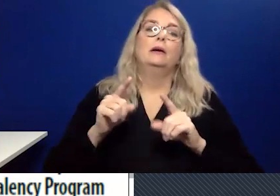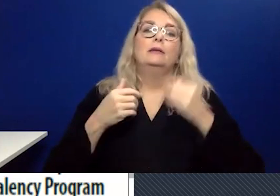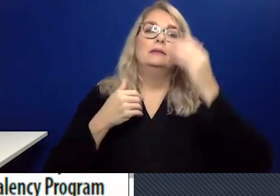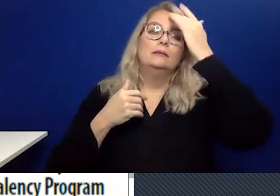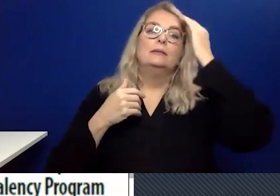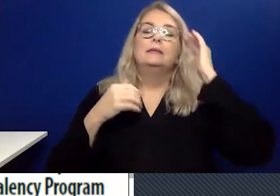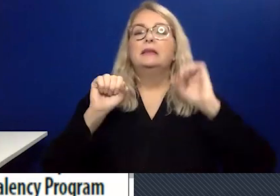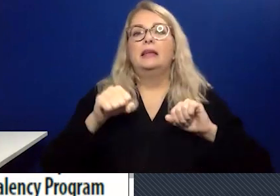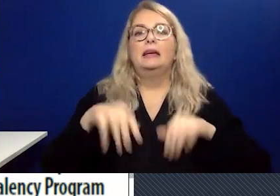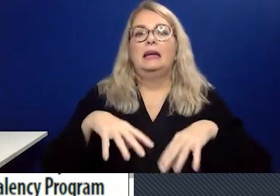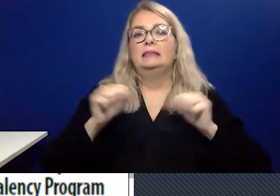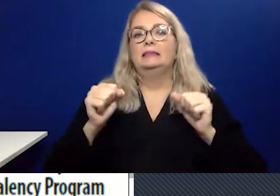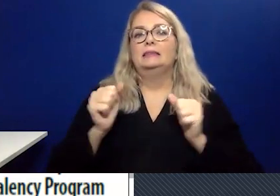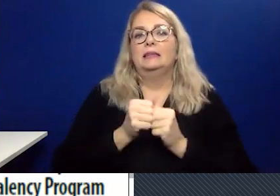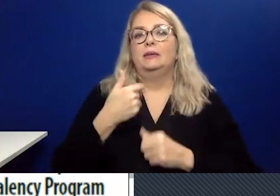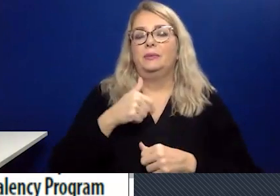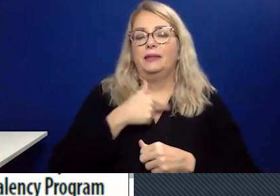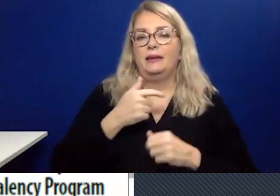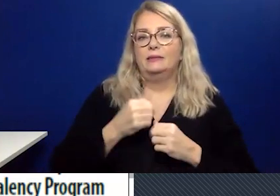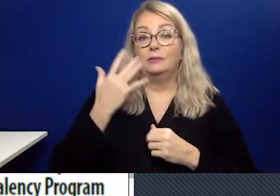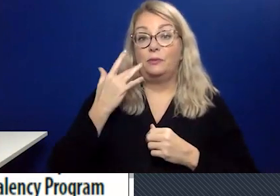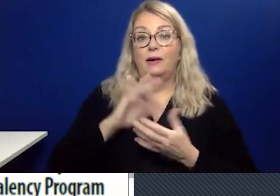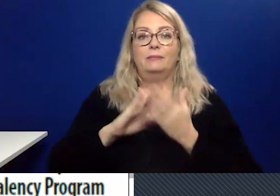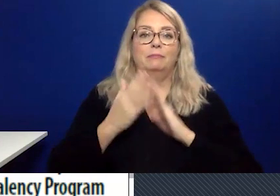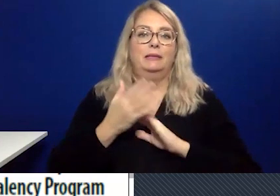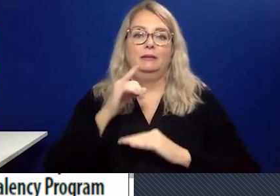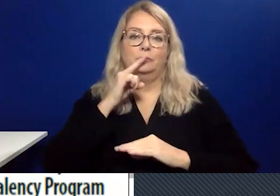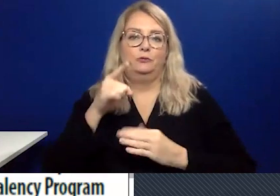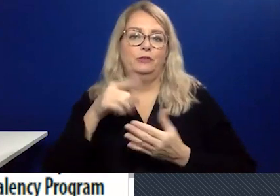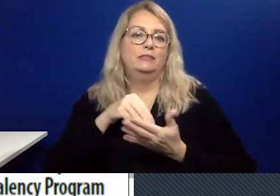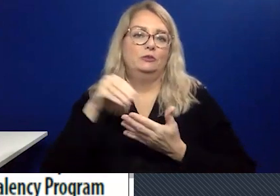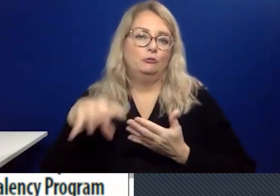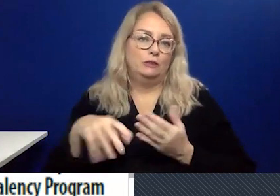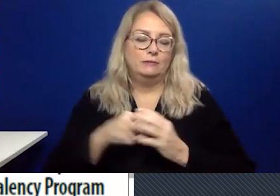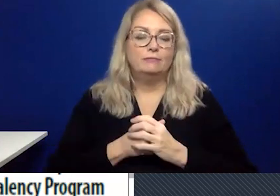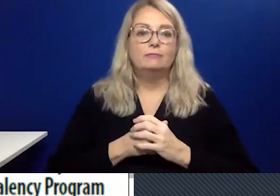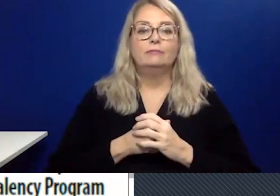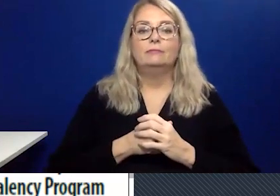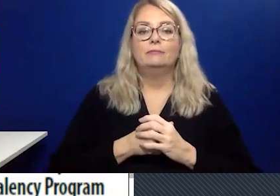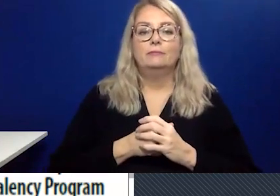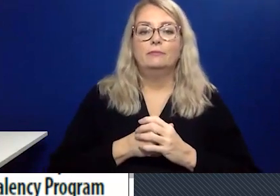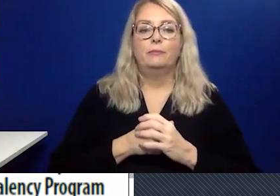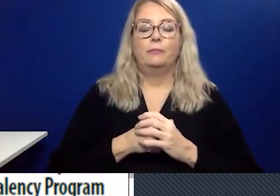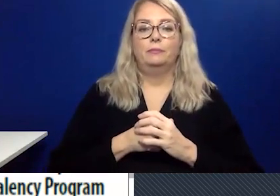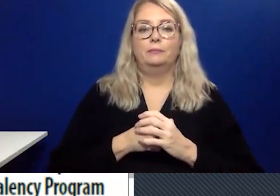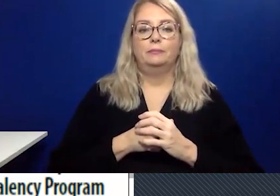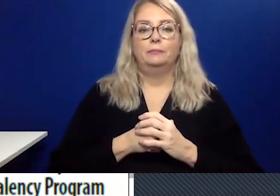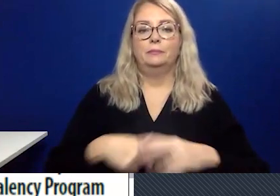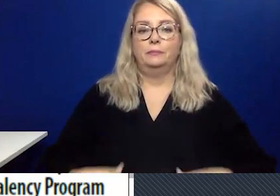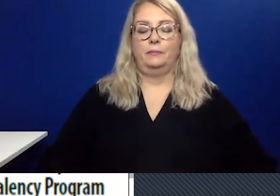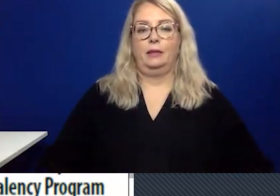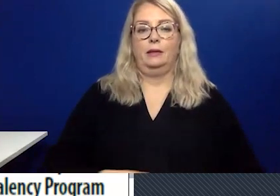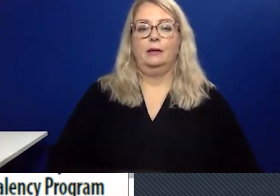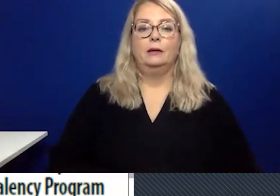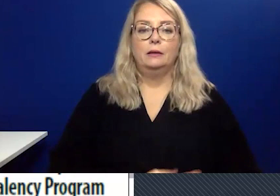us because they get all the perks of being a student. Okay? Can I add something? Yeah. to